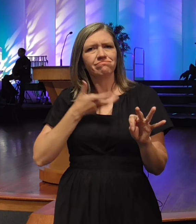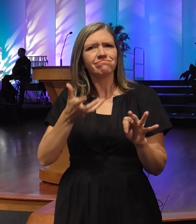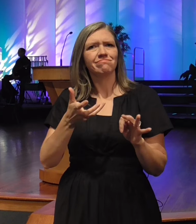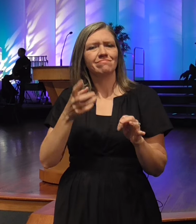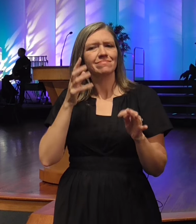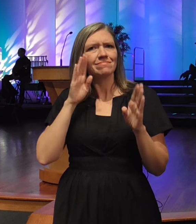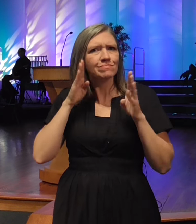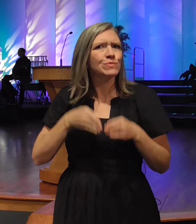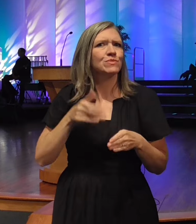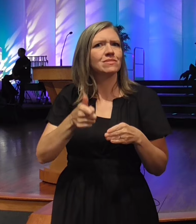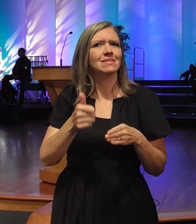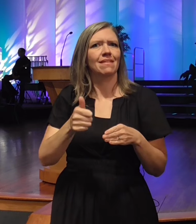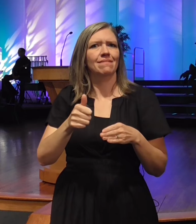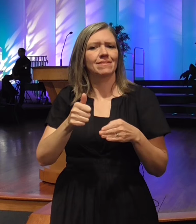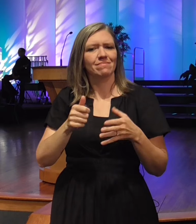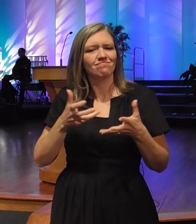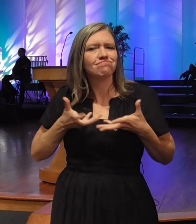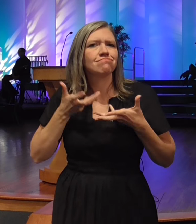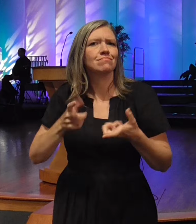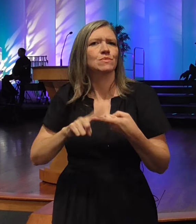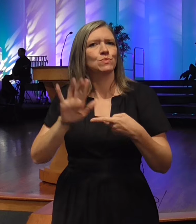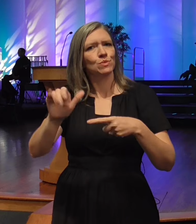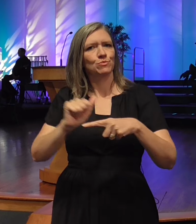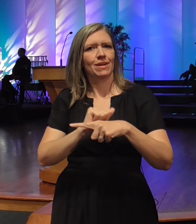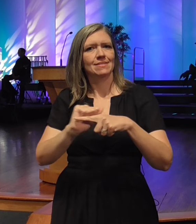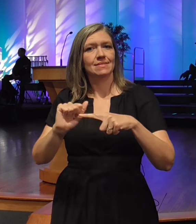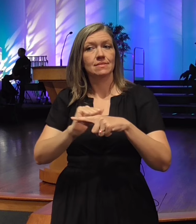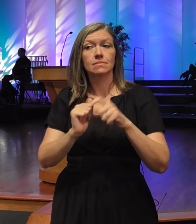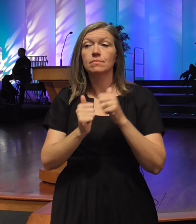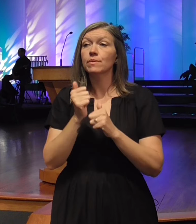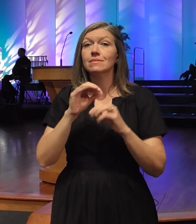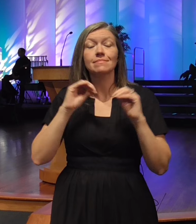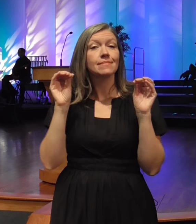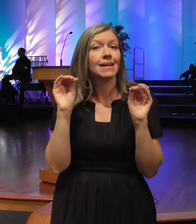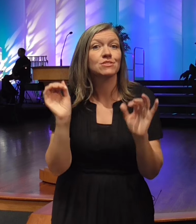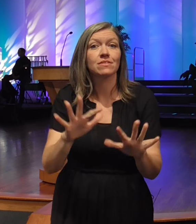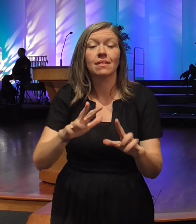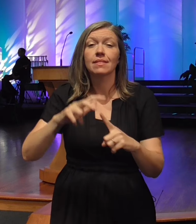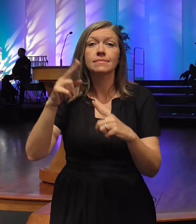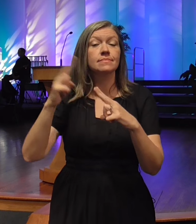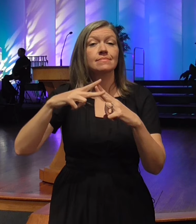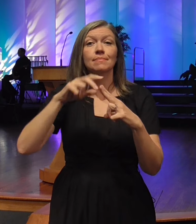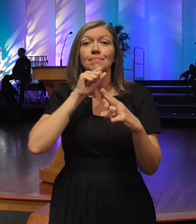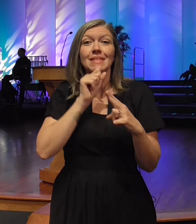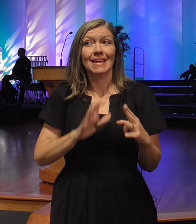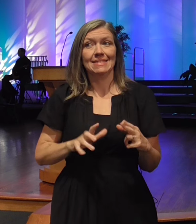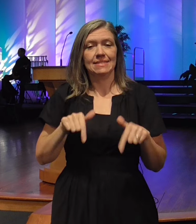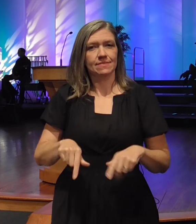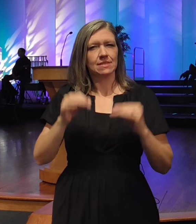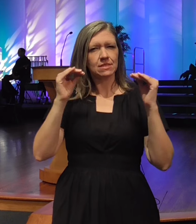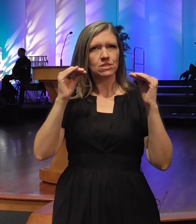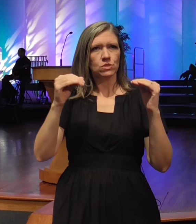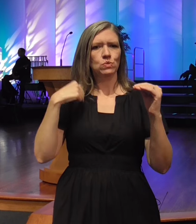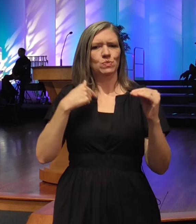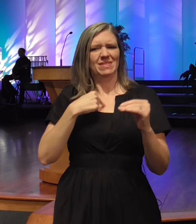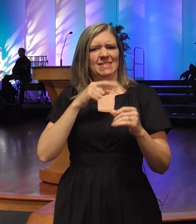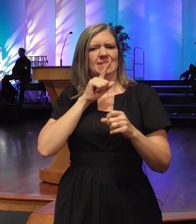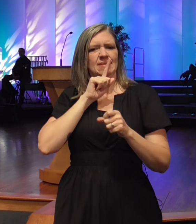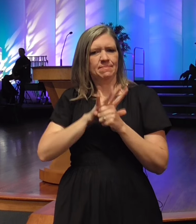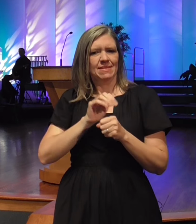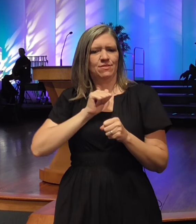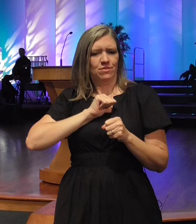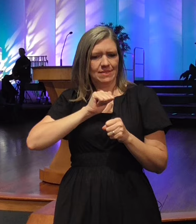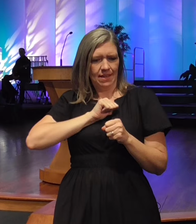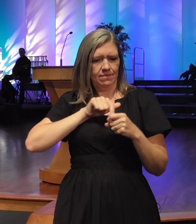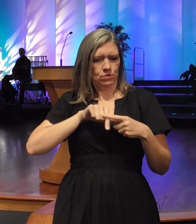You've taken a lot of classes, but most importantly, you've dedicated yourself to your practice. And one of the most